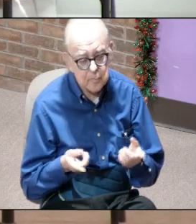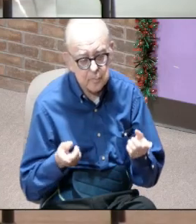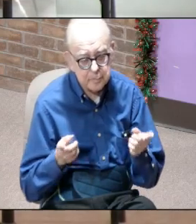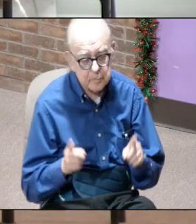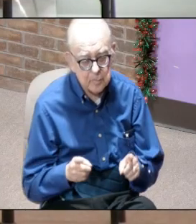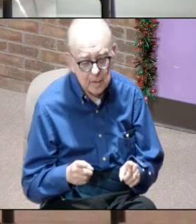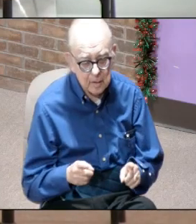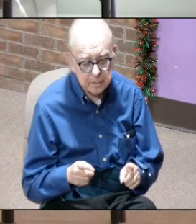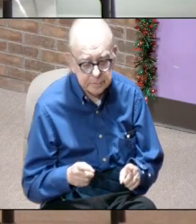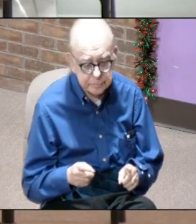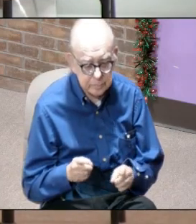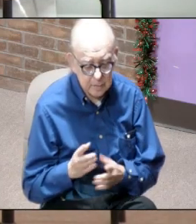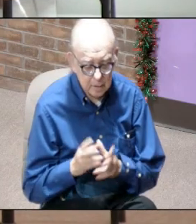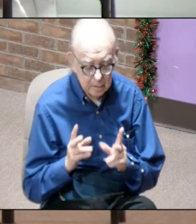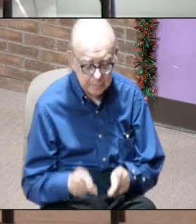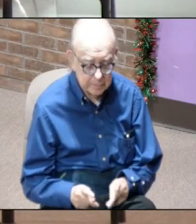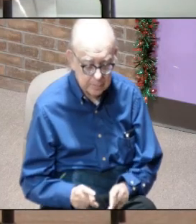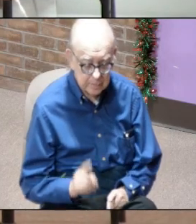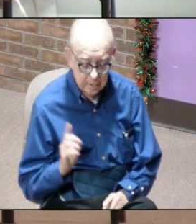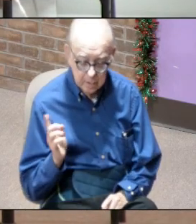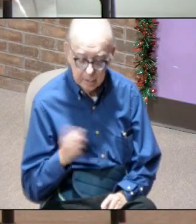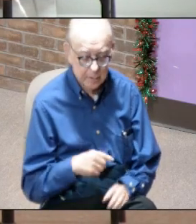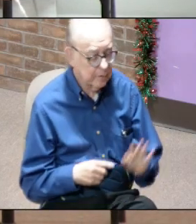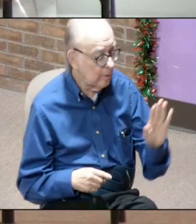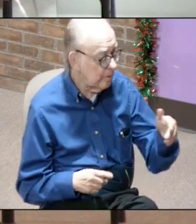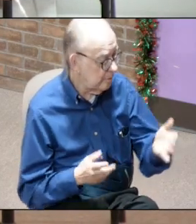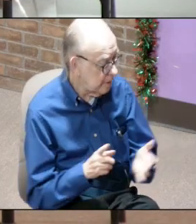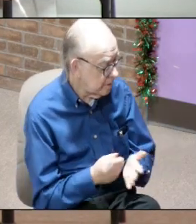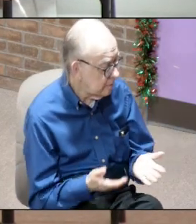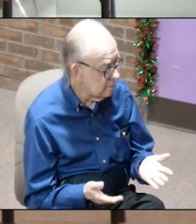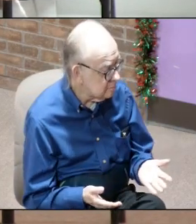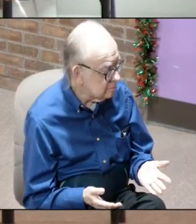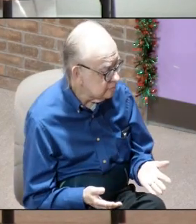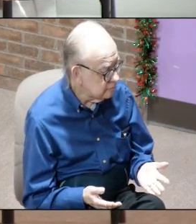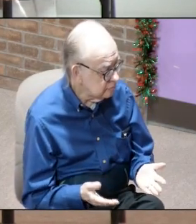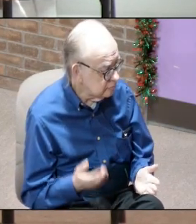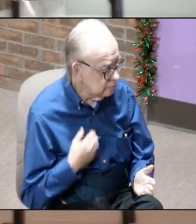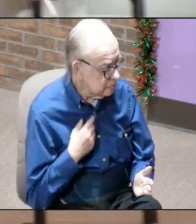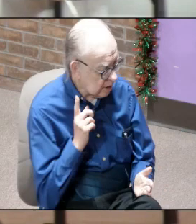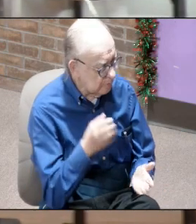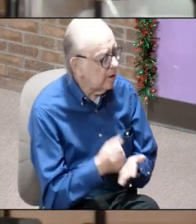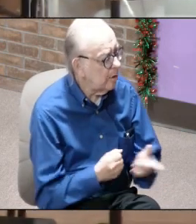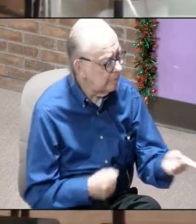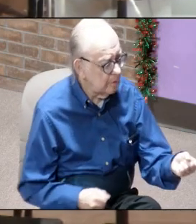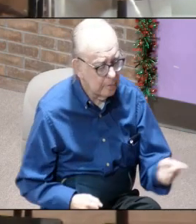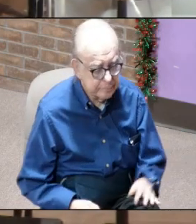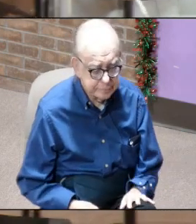So what happens if someone comes and says, hey, hold on a minute. I'm going to help you